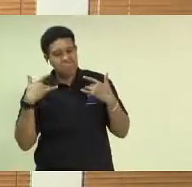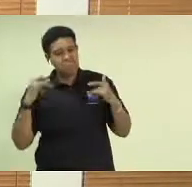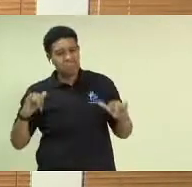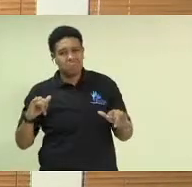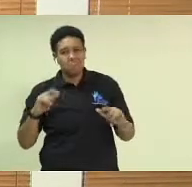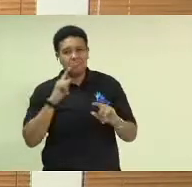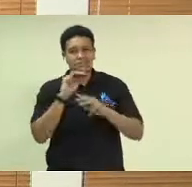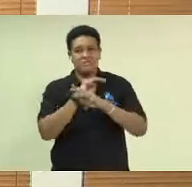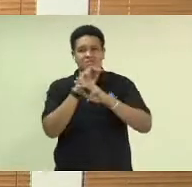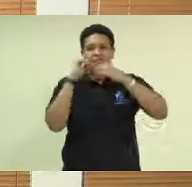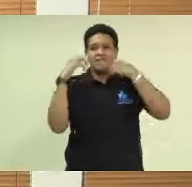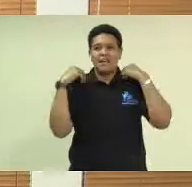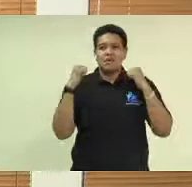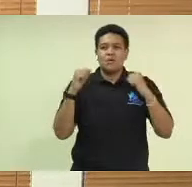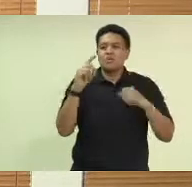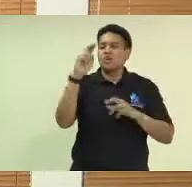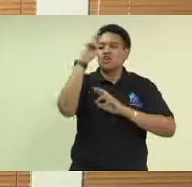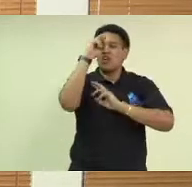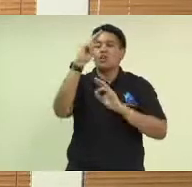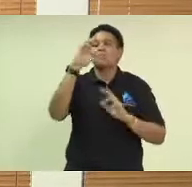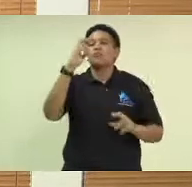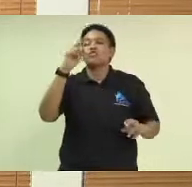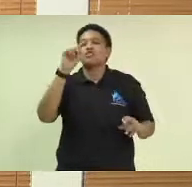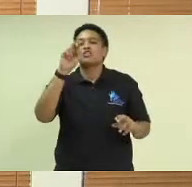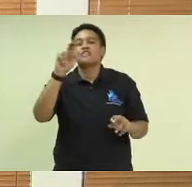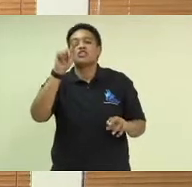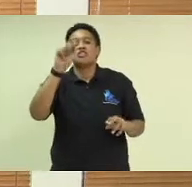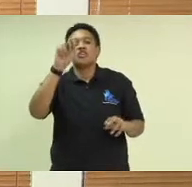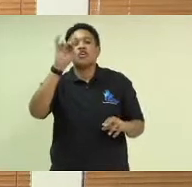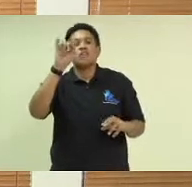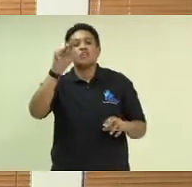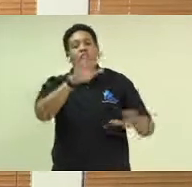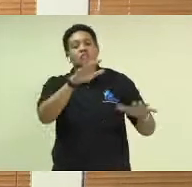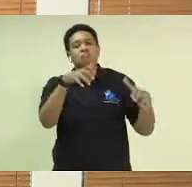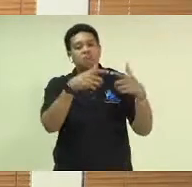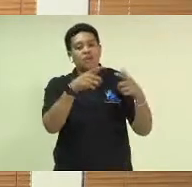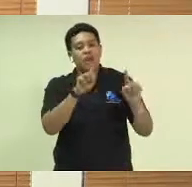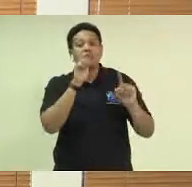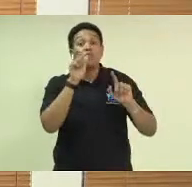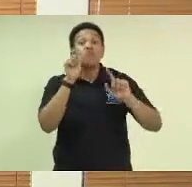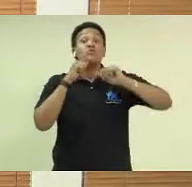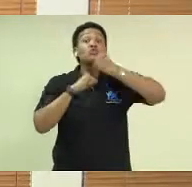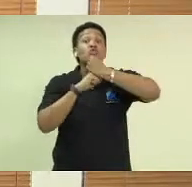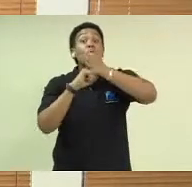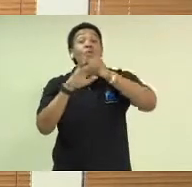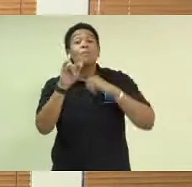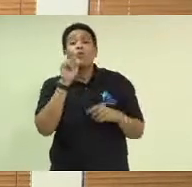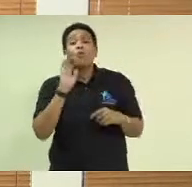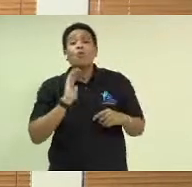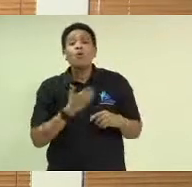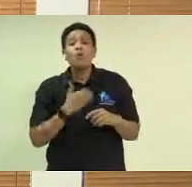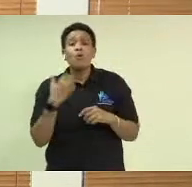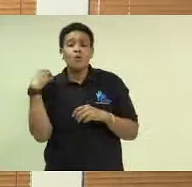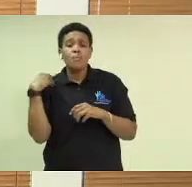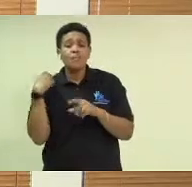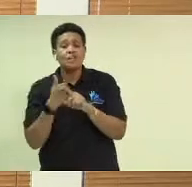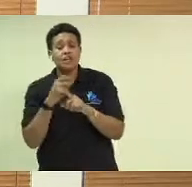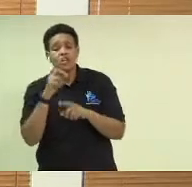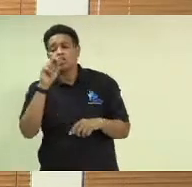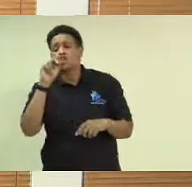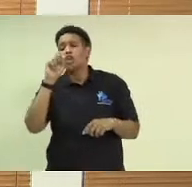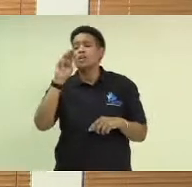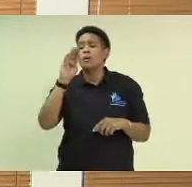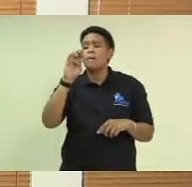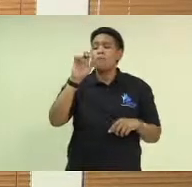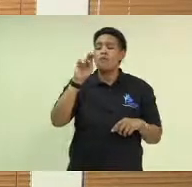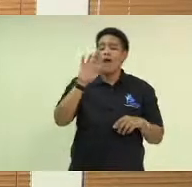Minister of Health and Wellness, Dr. the Honorable Christopher Tufton, who is ably supported by our Permanent Secretary, Mr. Dunstan